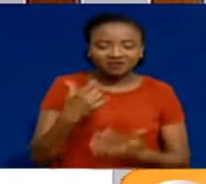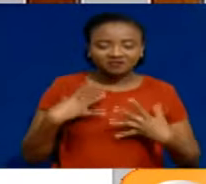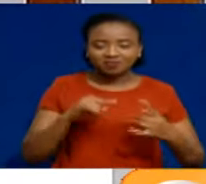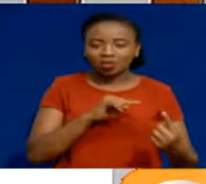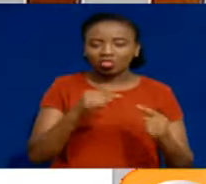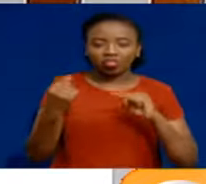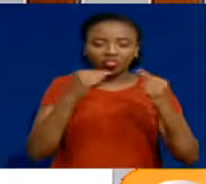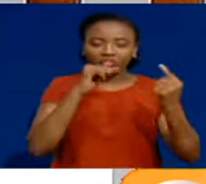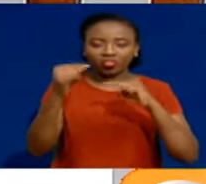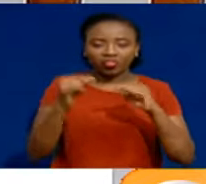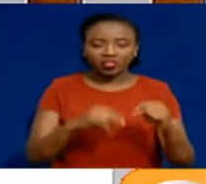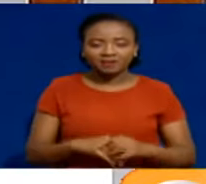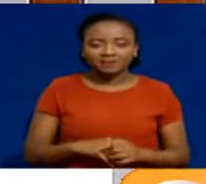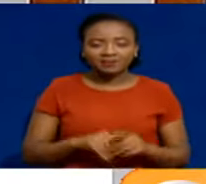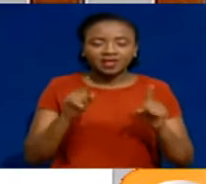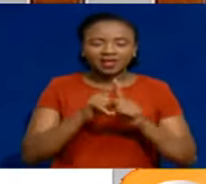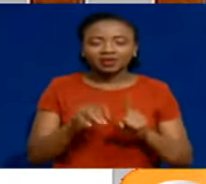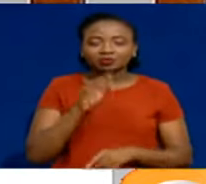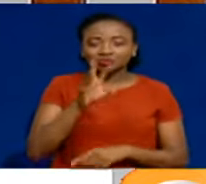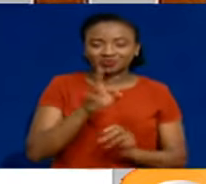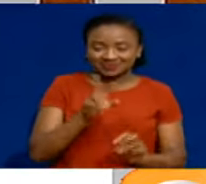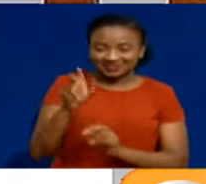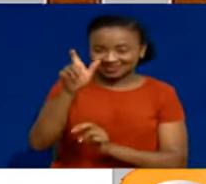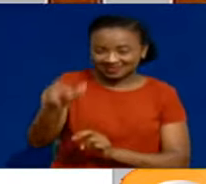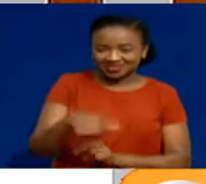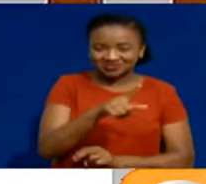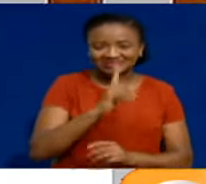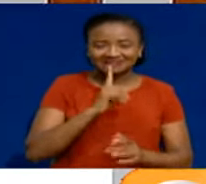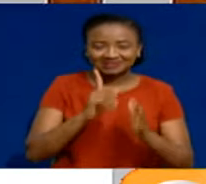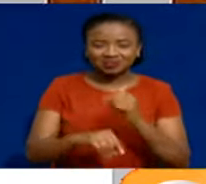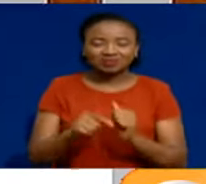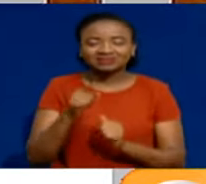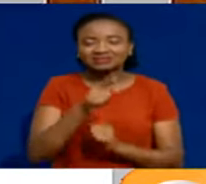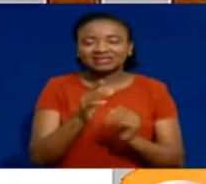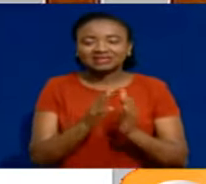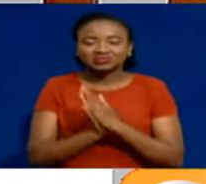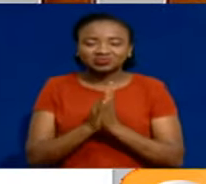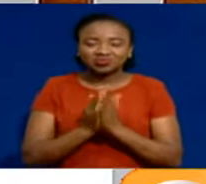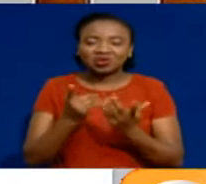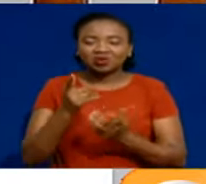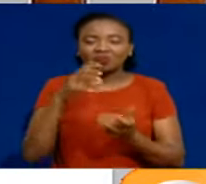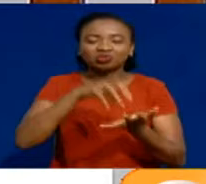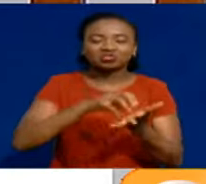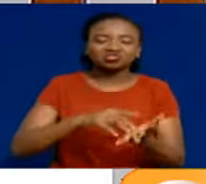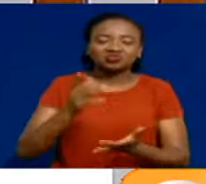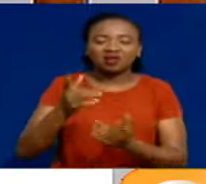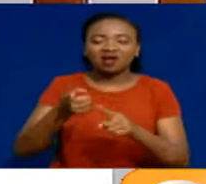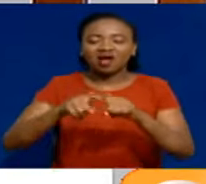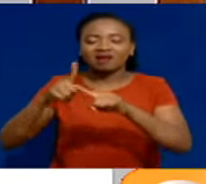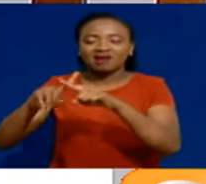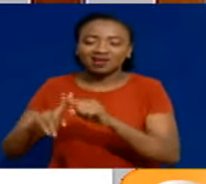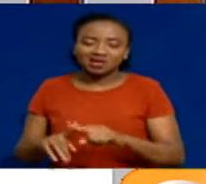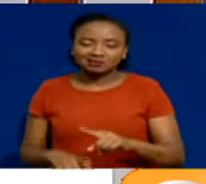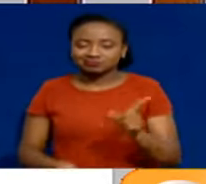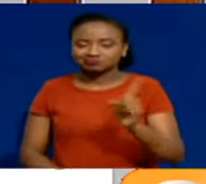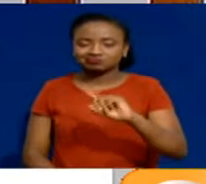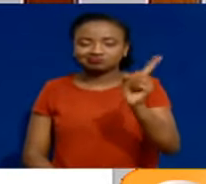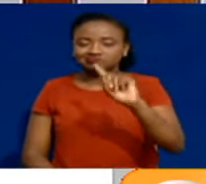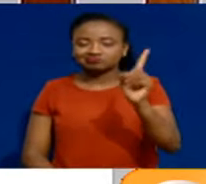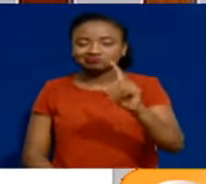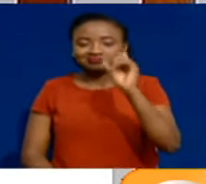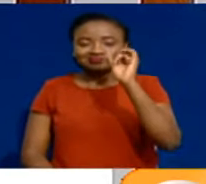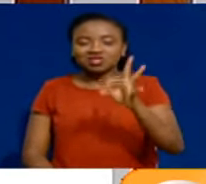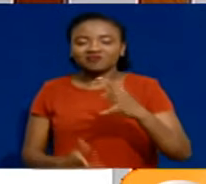on. And then you see somebody saying, oh, hii ni mambo ya watu kujiongeza vyeo, hii ni mambo ya kufanya. If